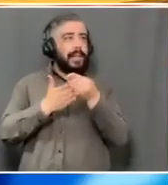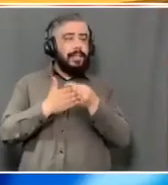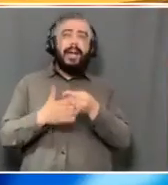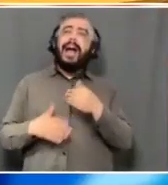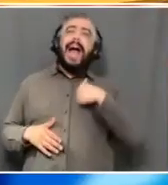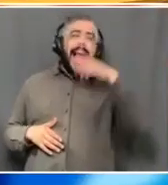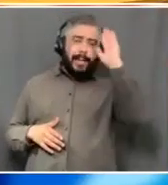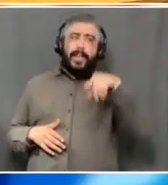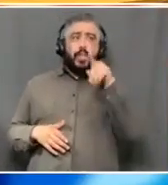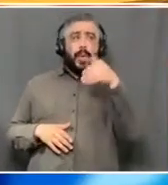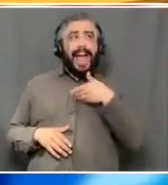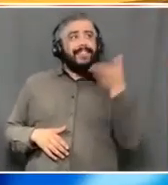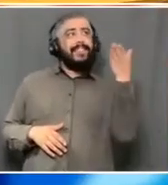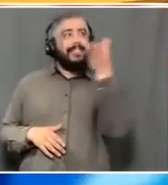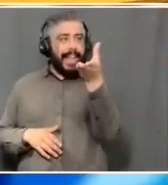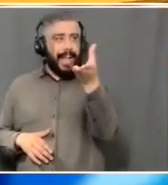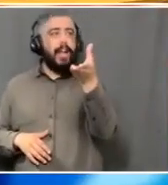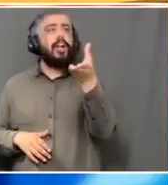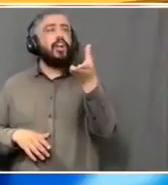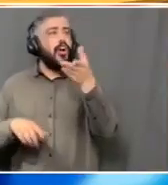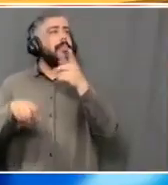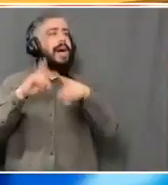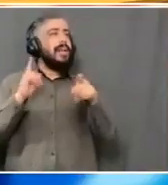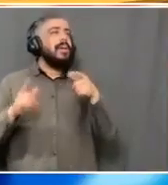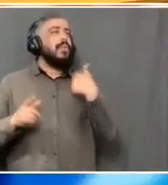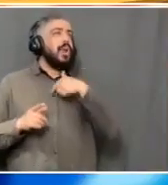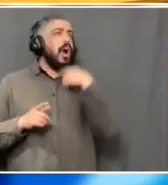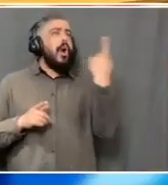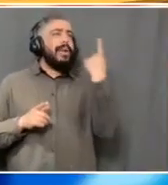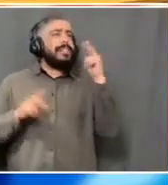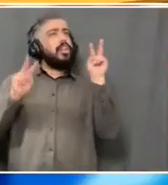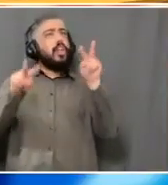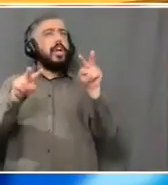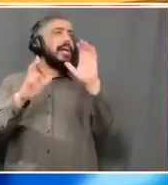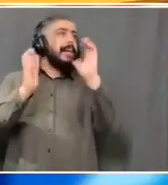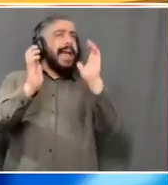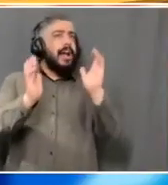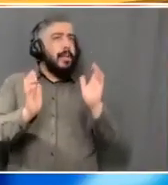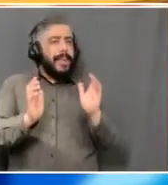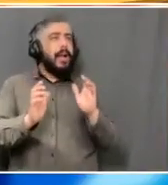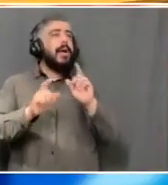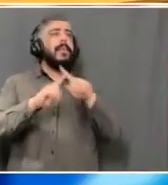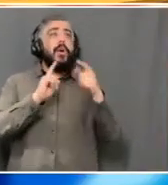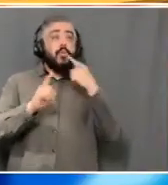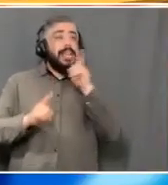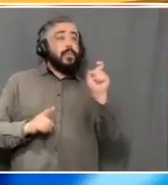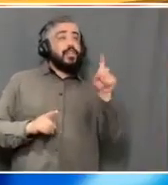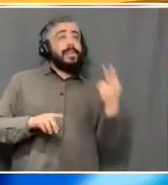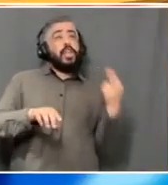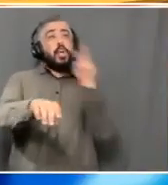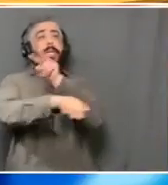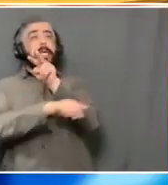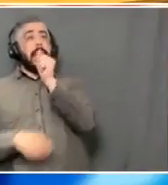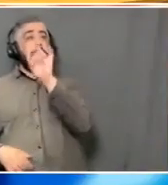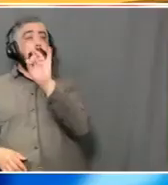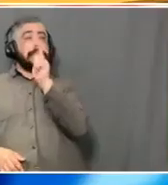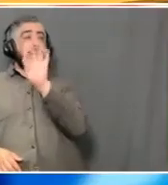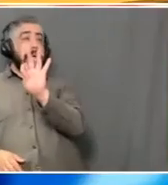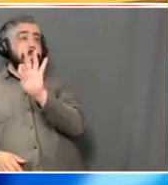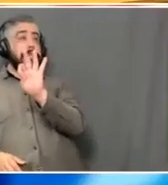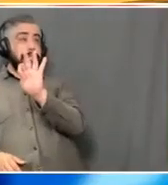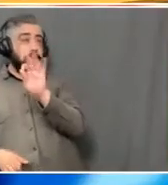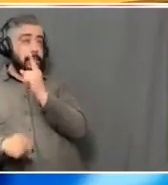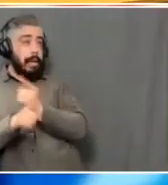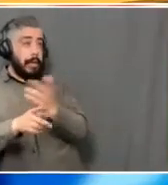we're always going there and comparing it, but I think we really need to be looking at 18, 19. Okay. You're right,